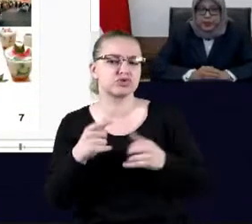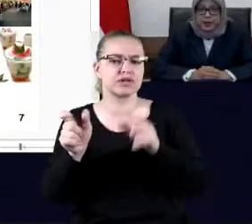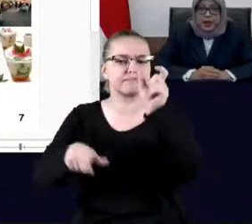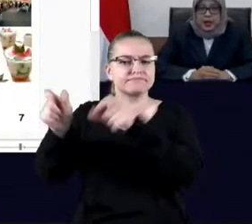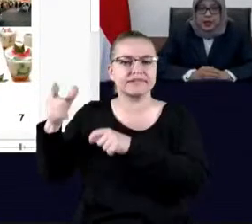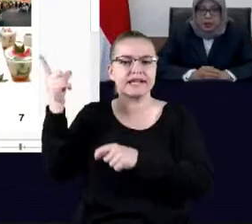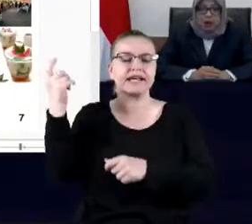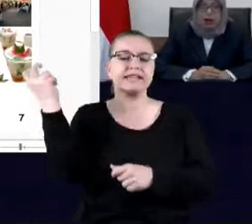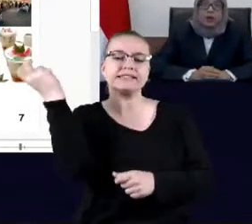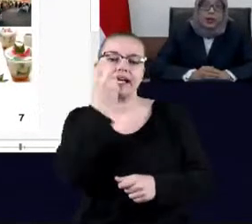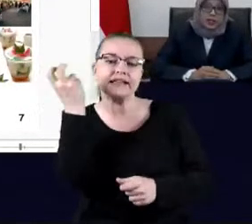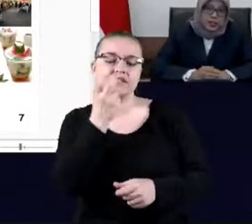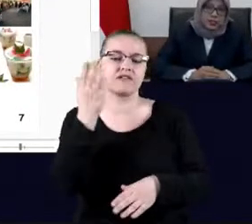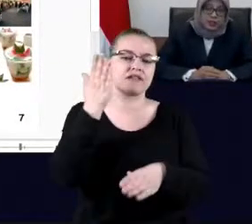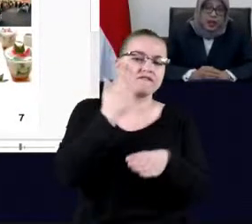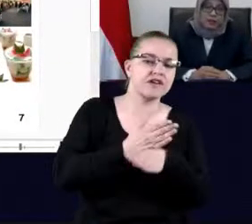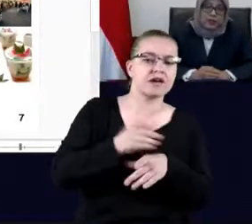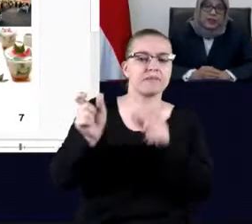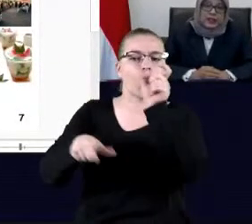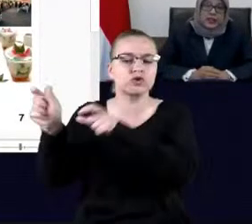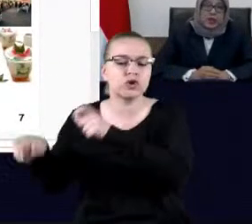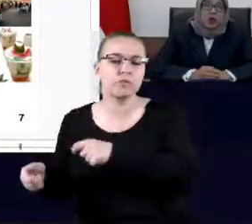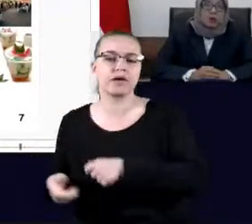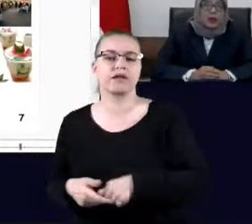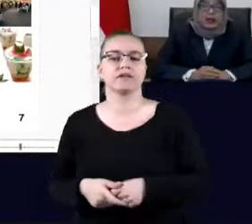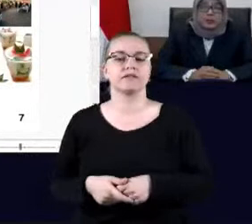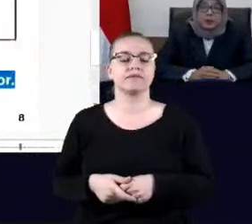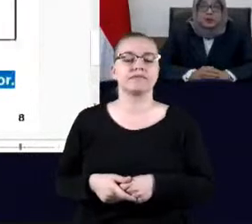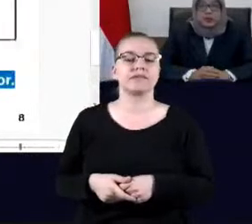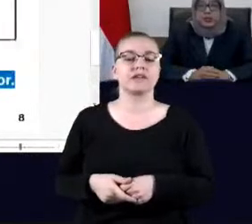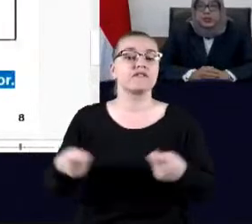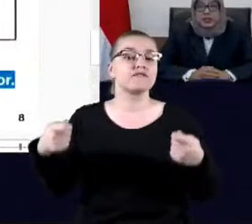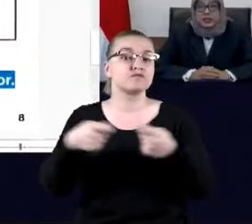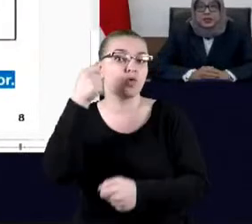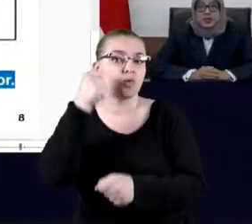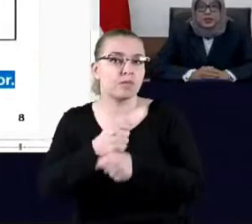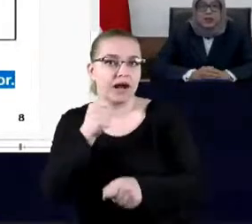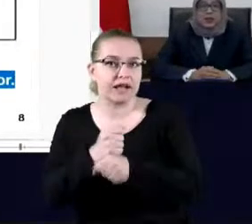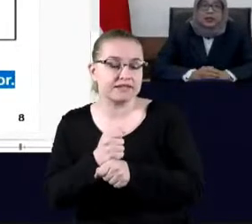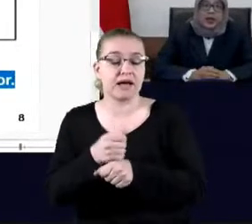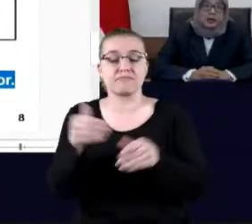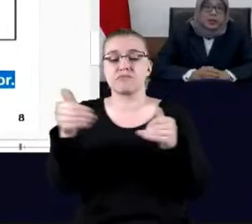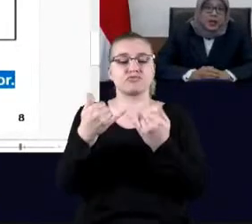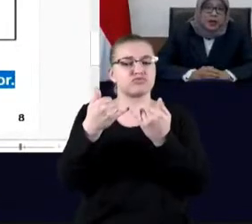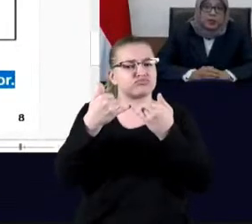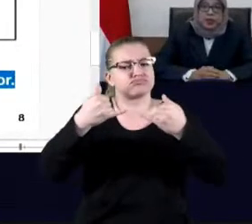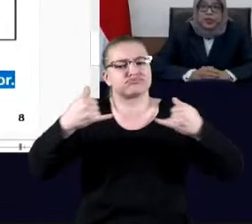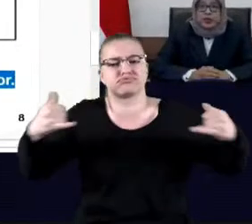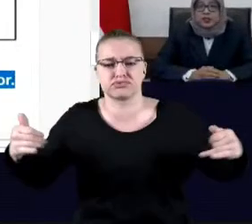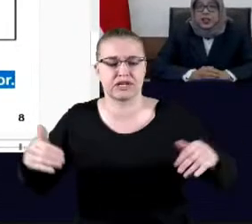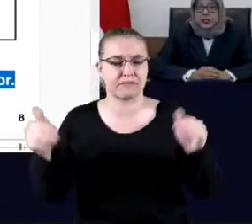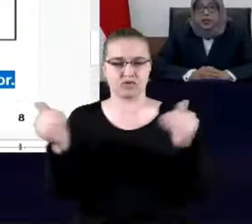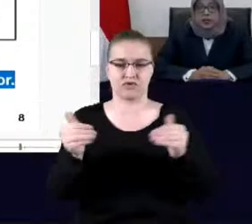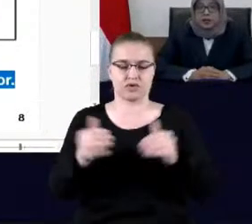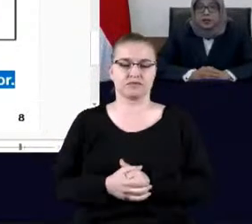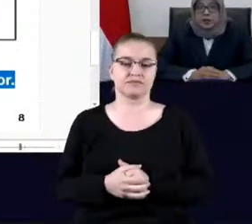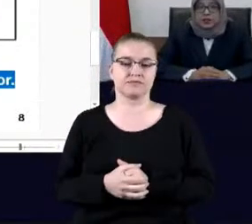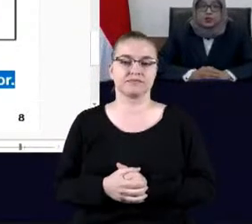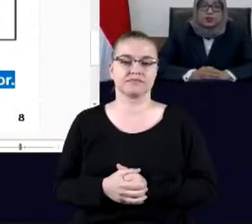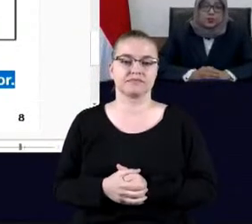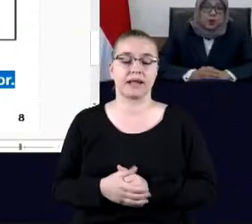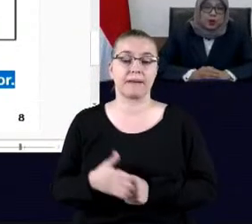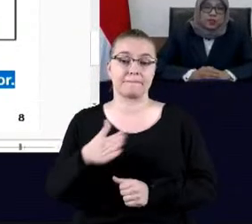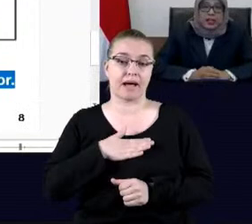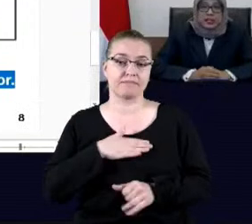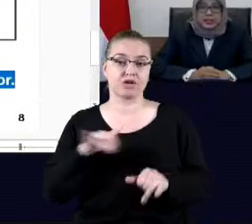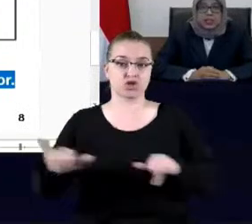effectively. The collaboration itself can take on many possibilities. It can be done with the central